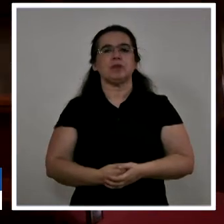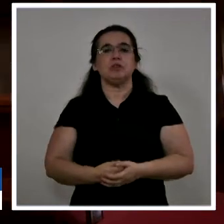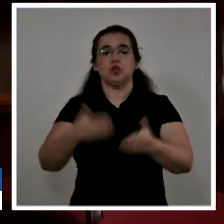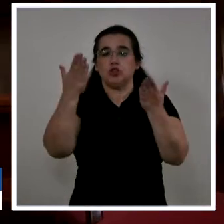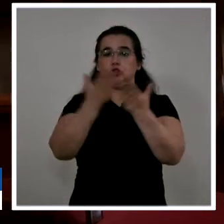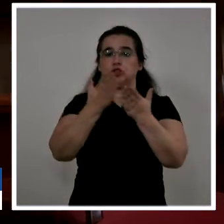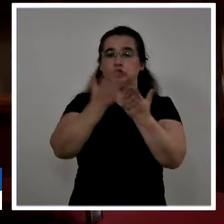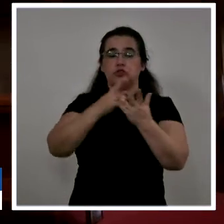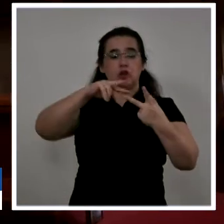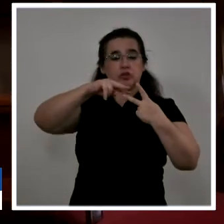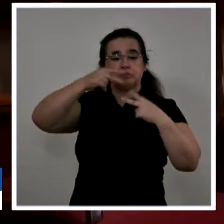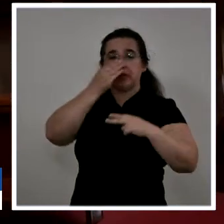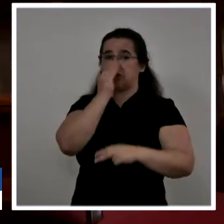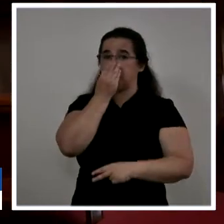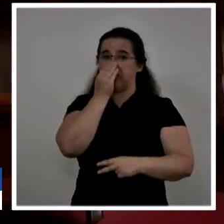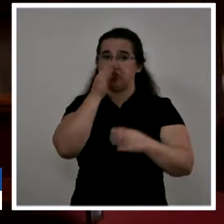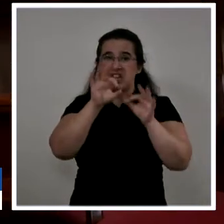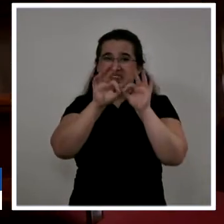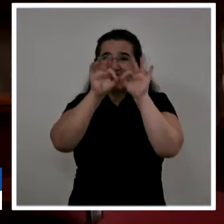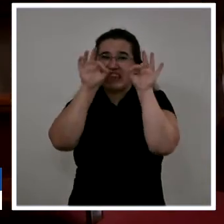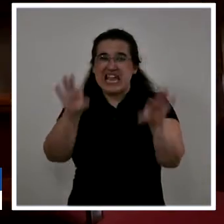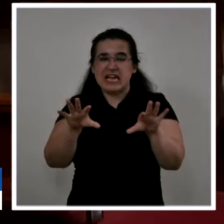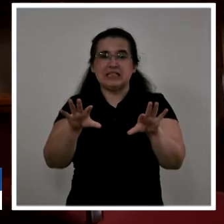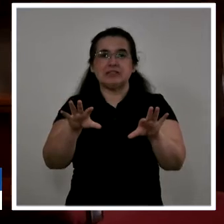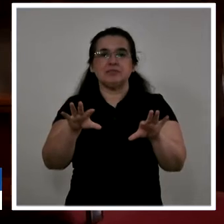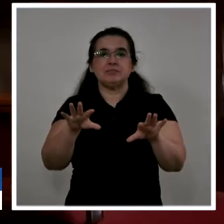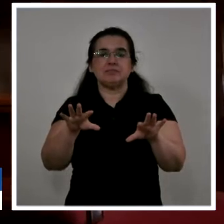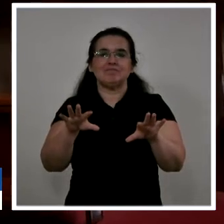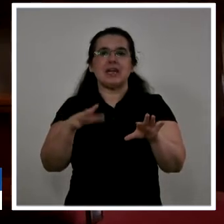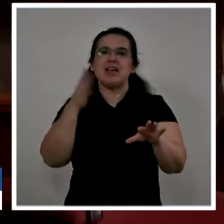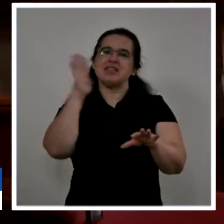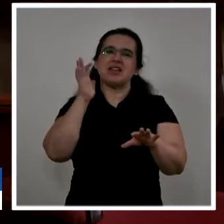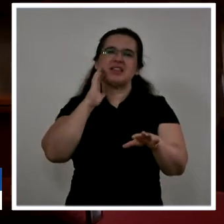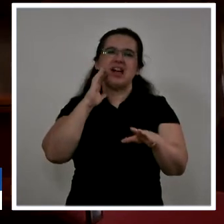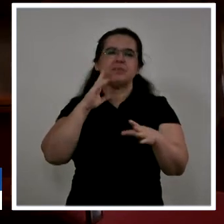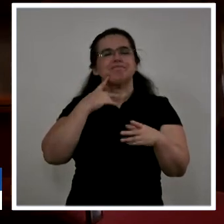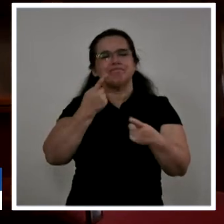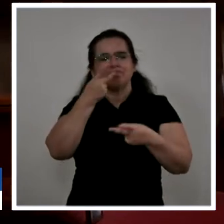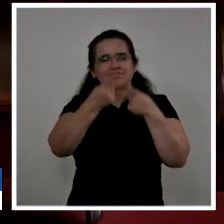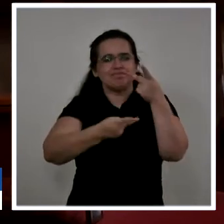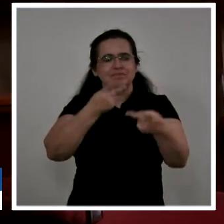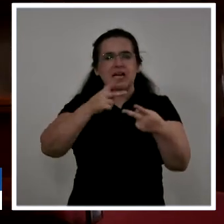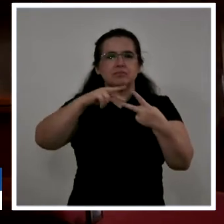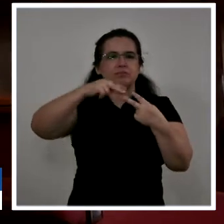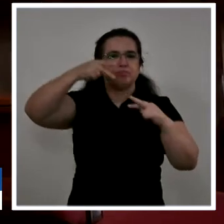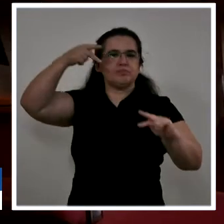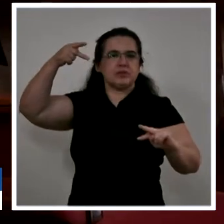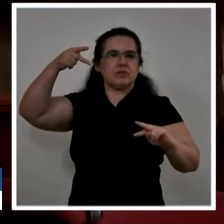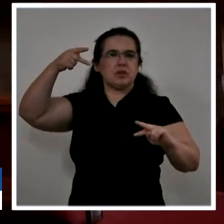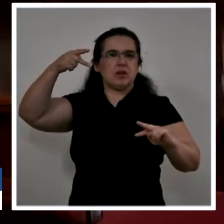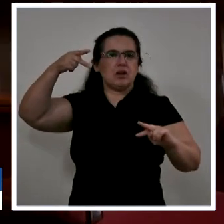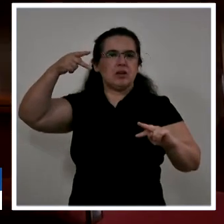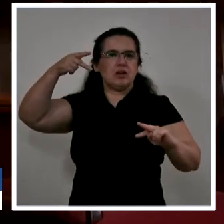estudo de gêmeos idênticos leva a tentar identificar se existe realmente o gene da